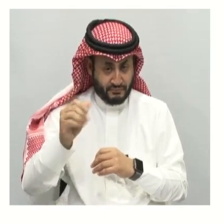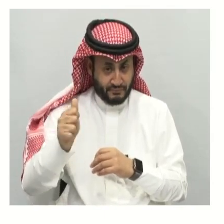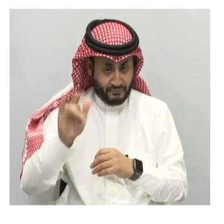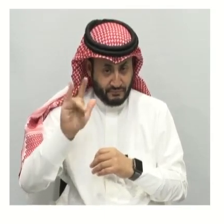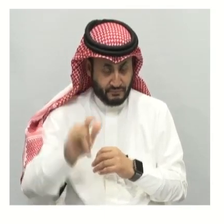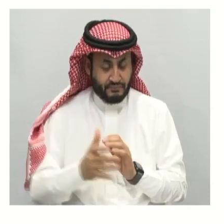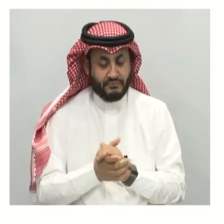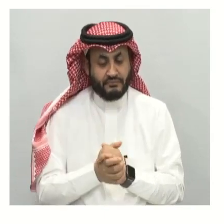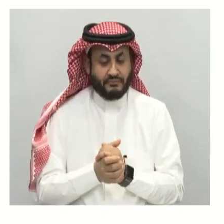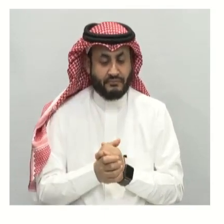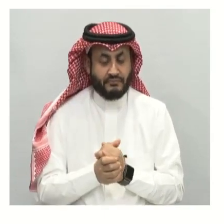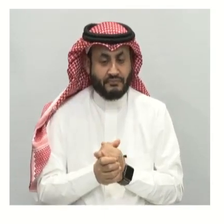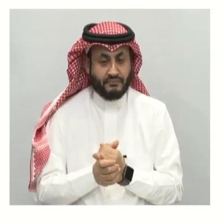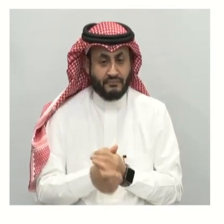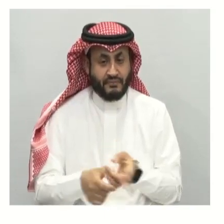comes